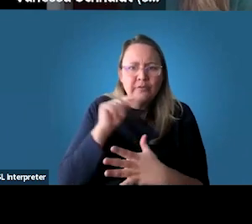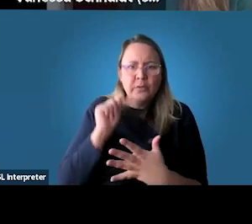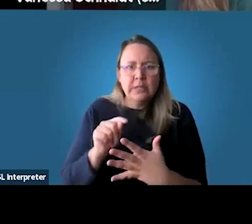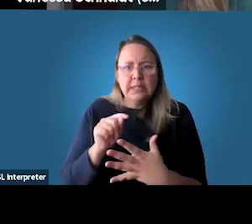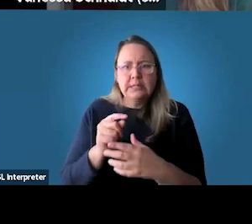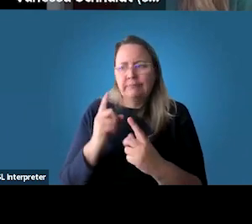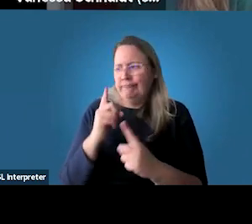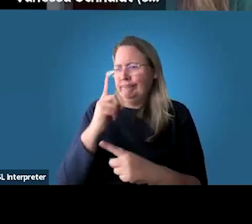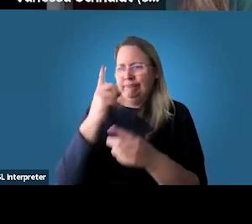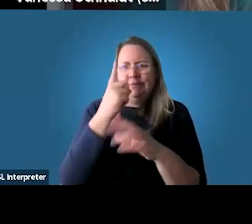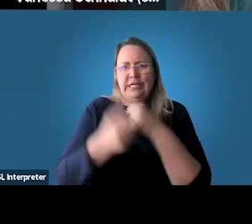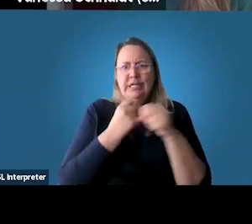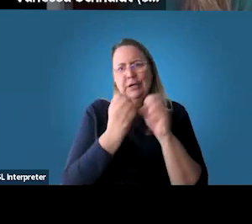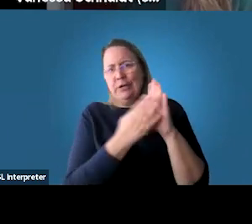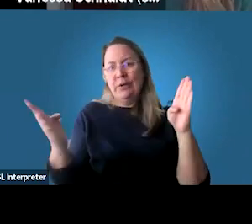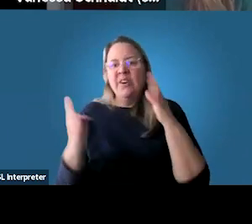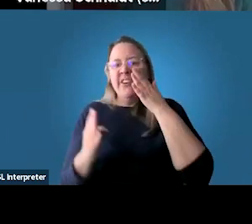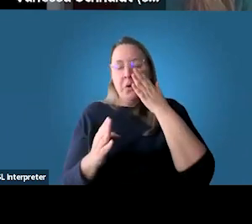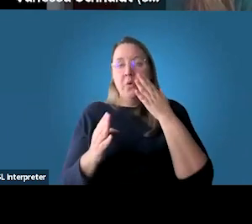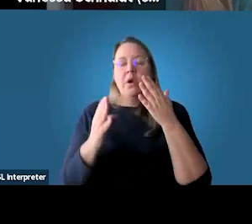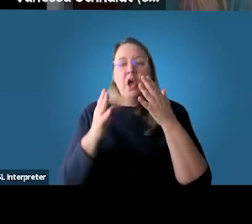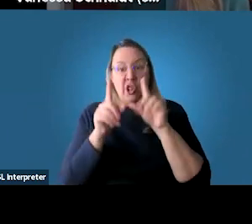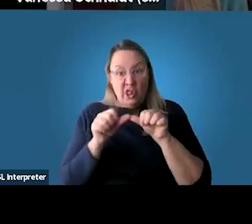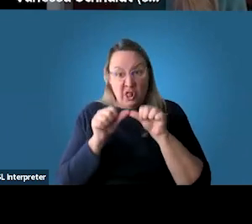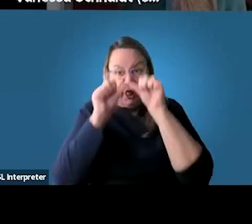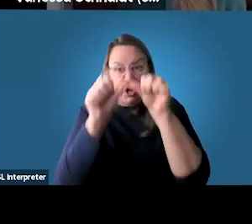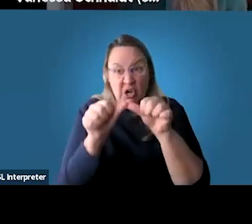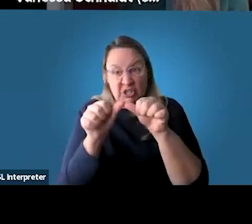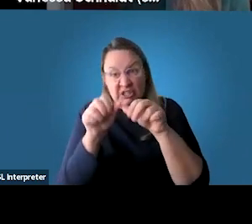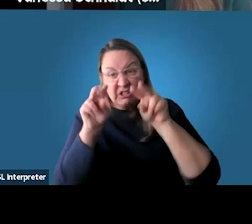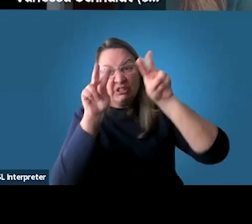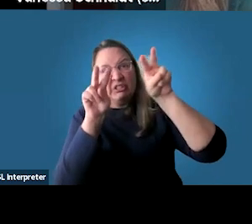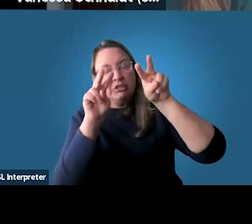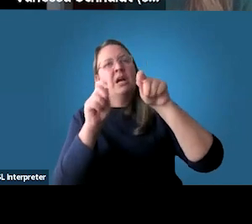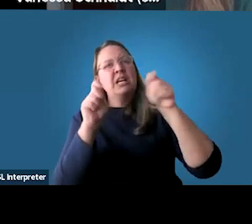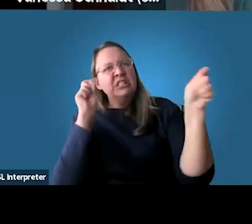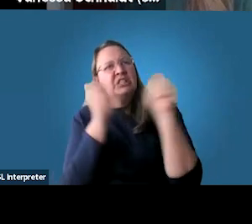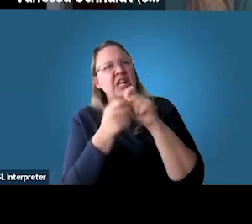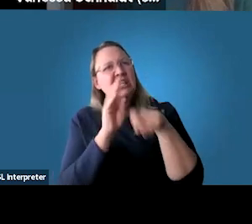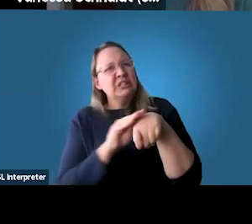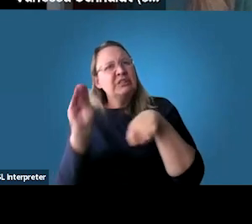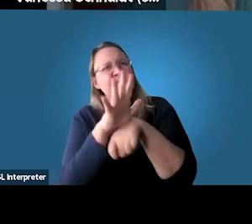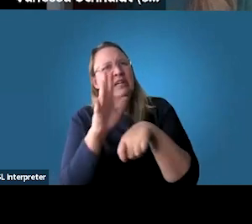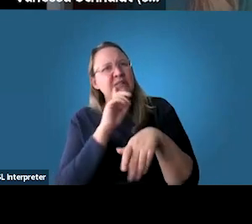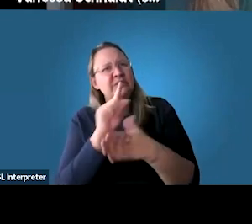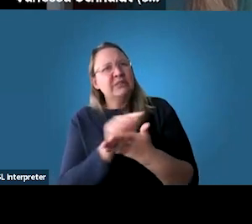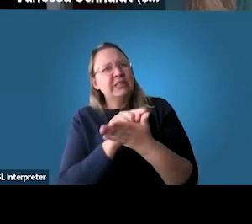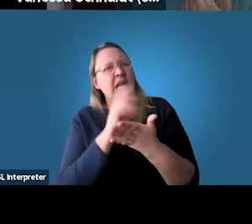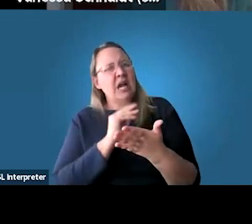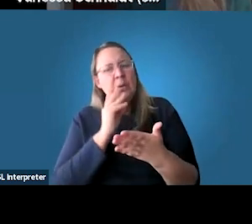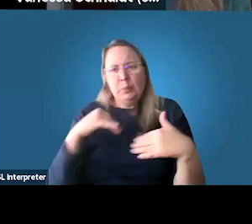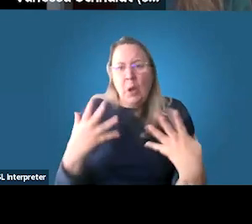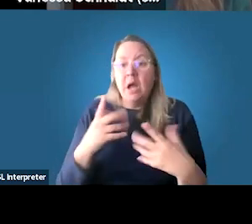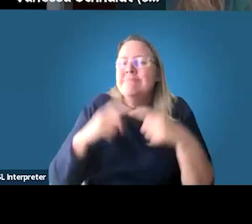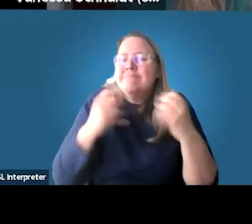year? Or thinking even longer term, what kind of change are you seeking to affect over time? In